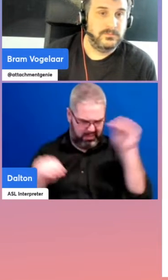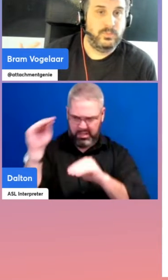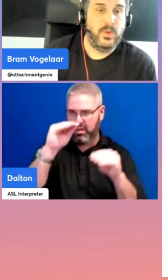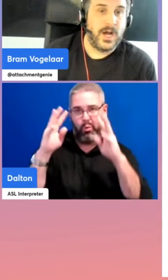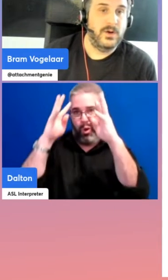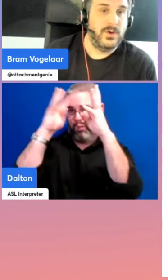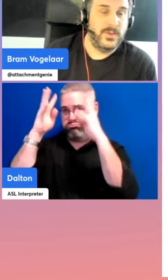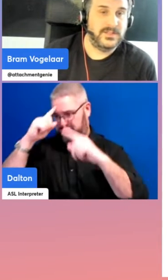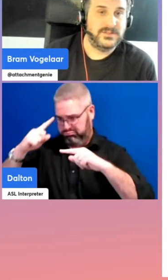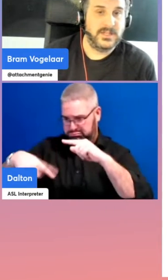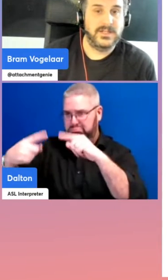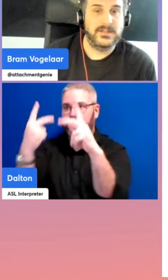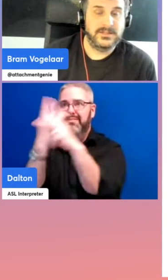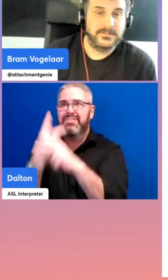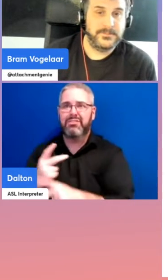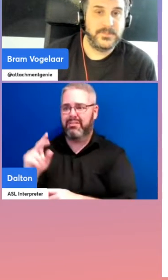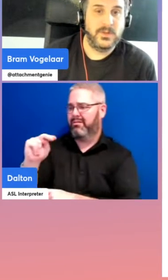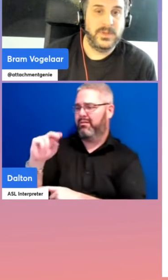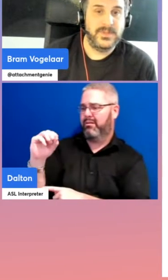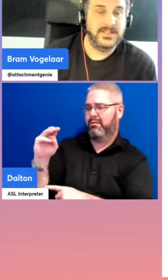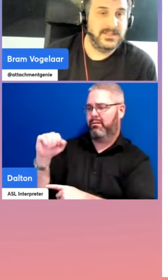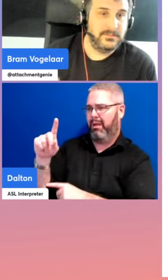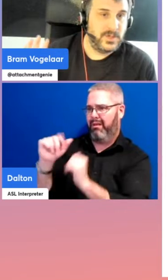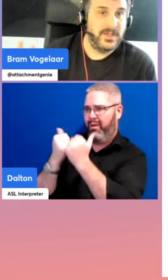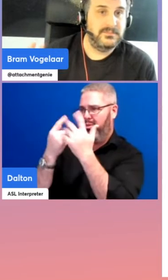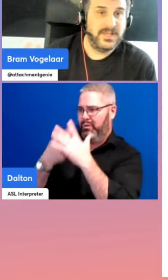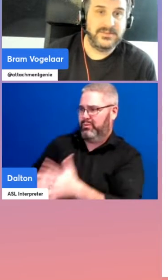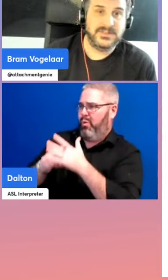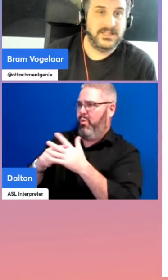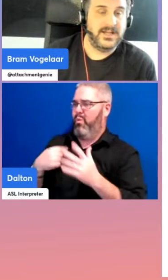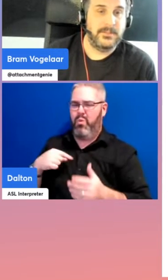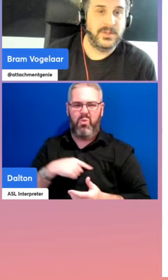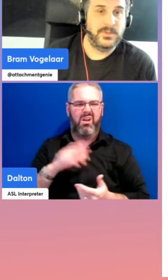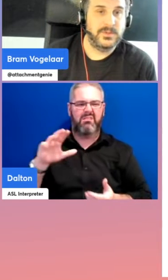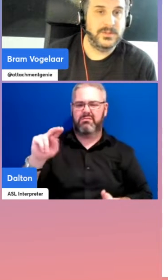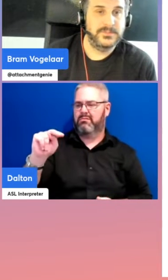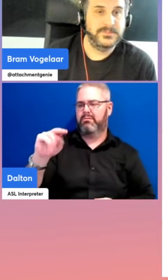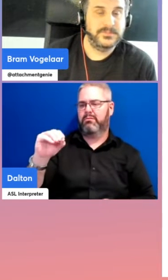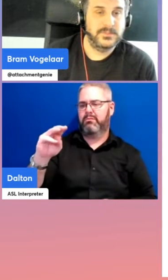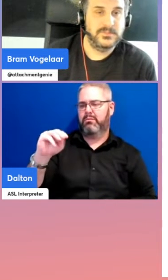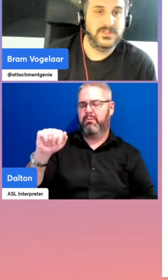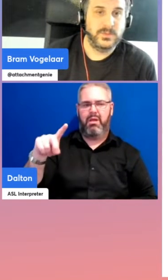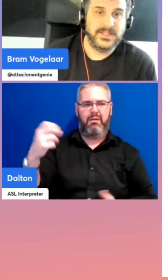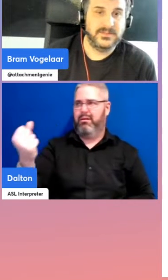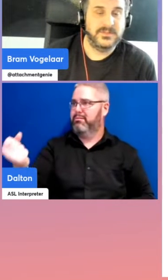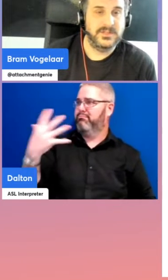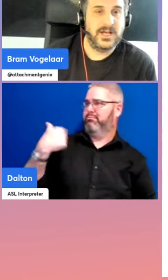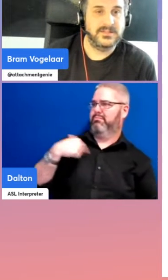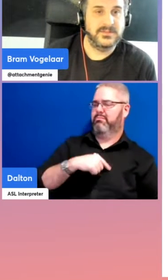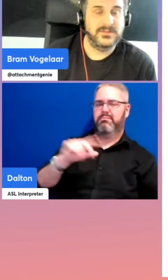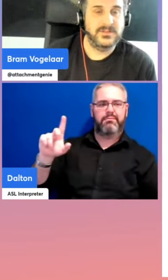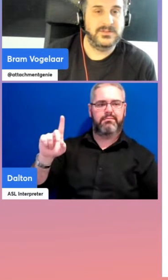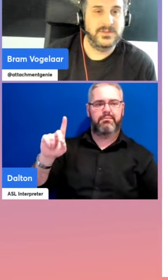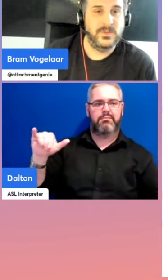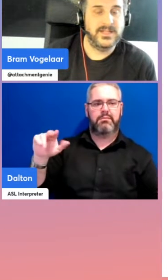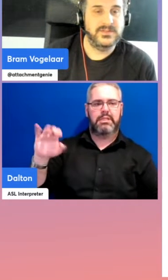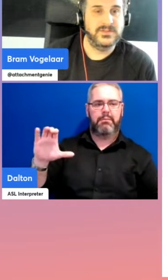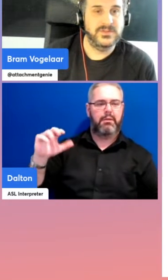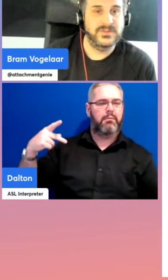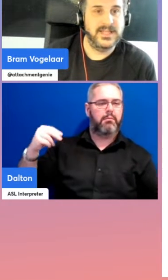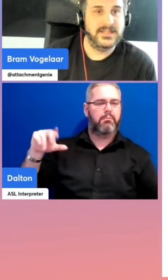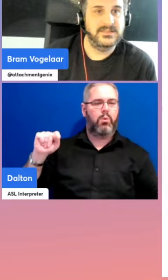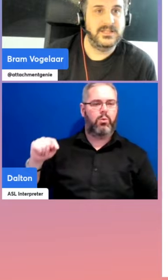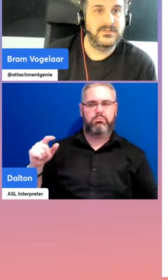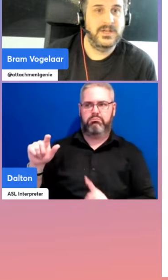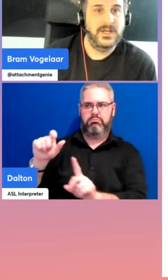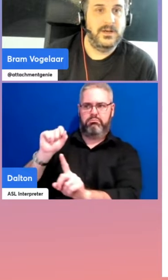or how Nomad should start it, we basically say, Nomad, give us a dynamic port. There's ways of asking Nomad to